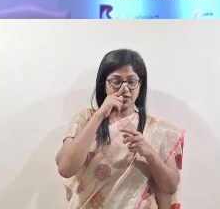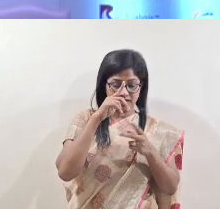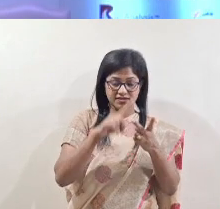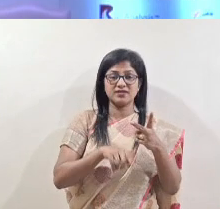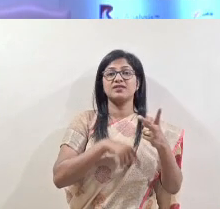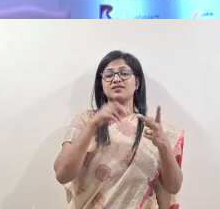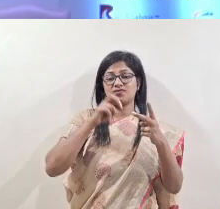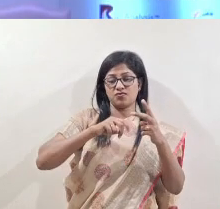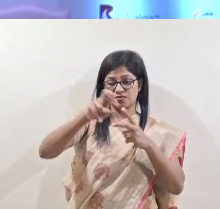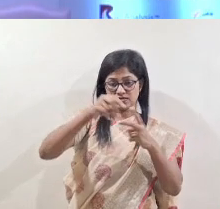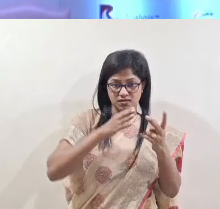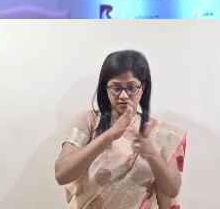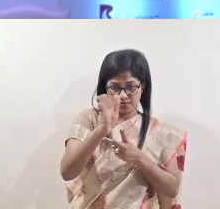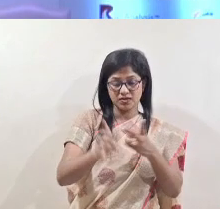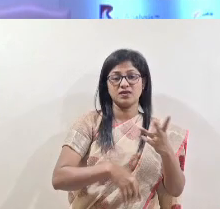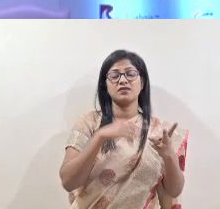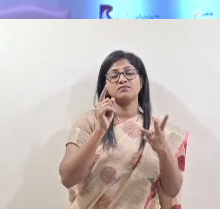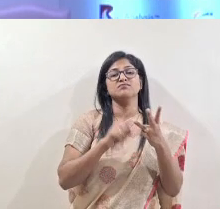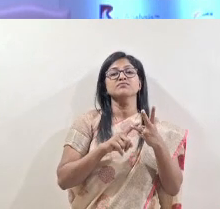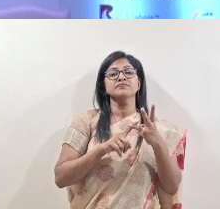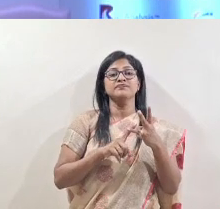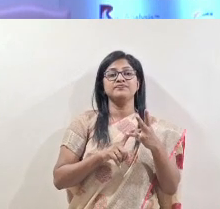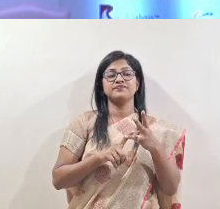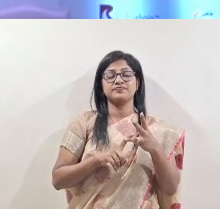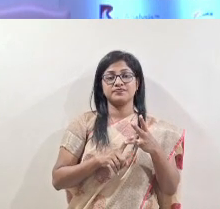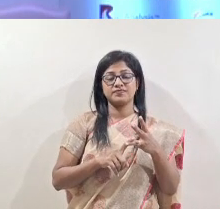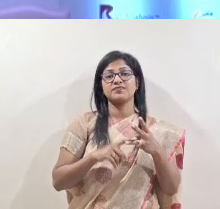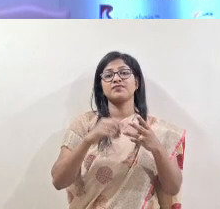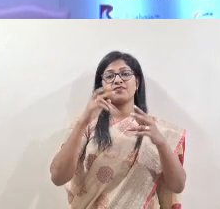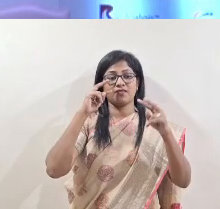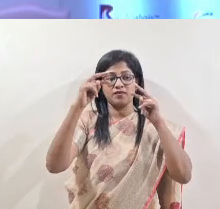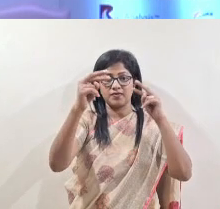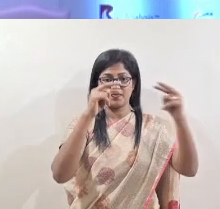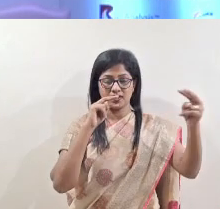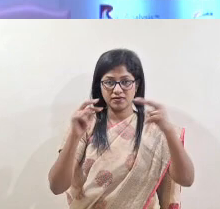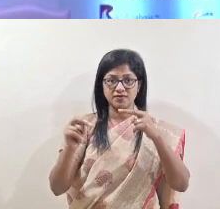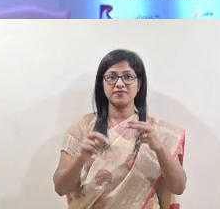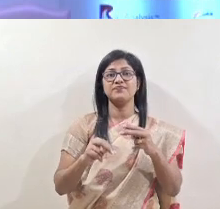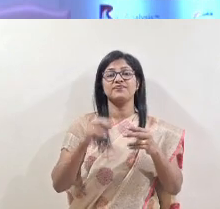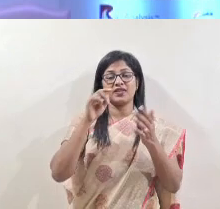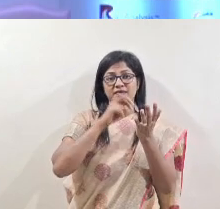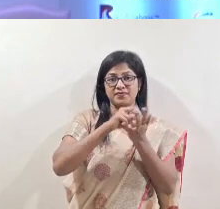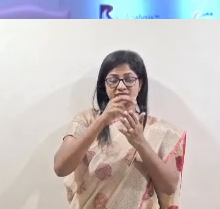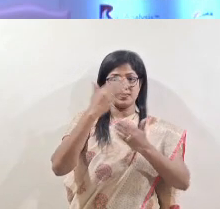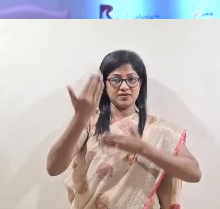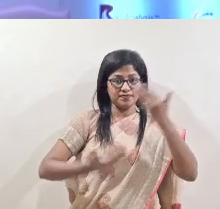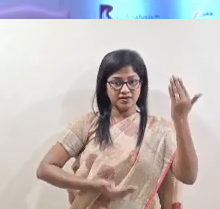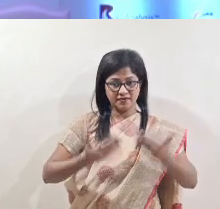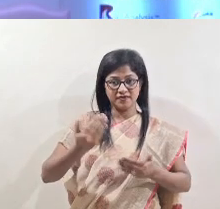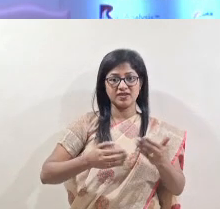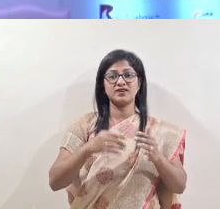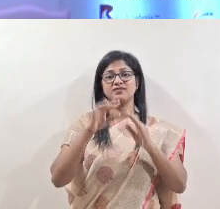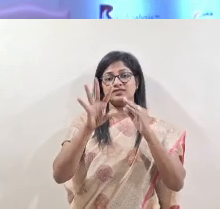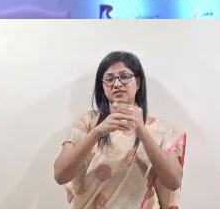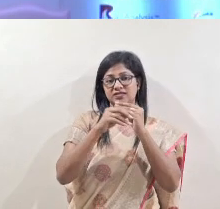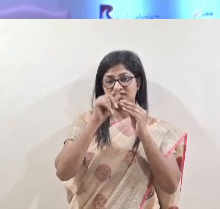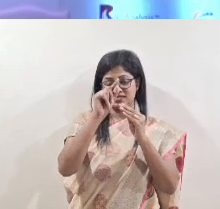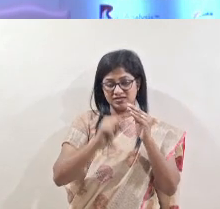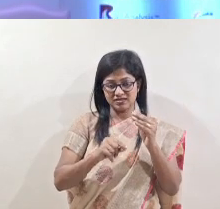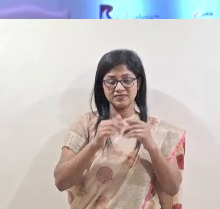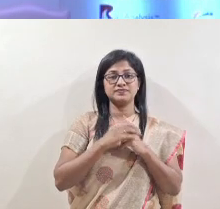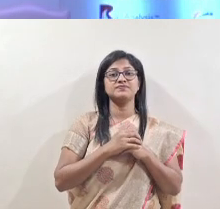perpendicular, angular, then pedestrian behavioral characteristics such as rolling gap, running behavior, then vehicle characteristics,